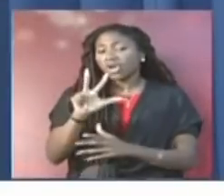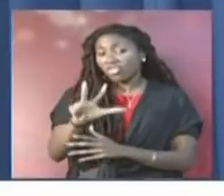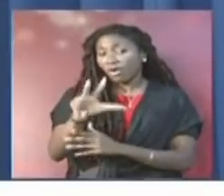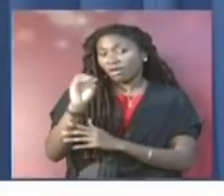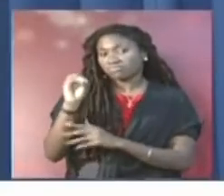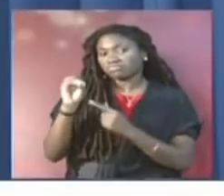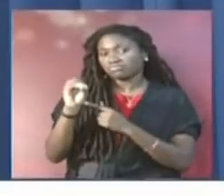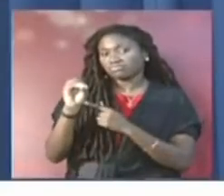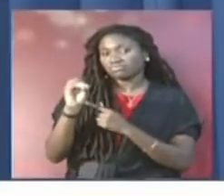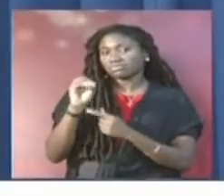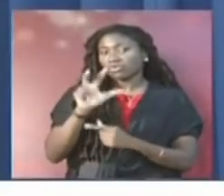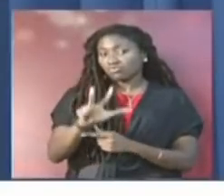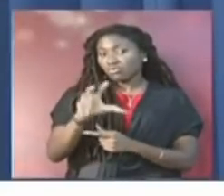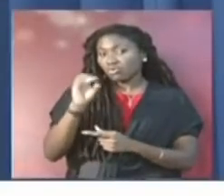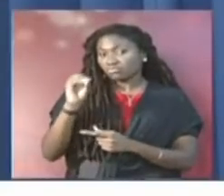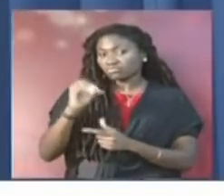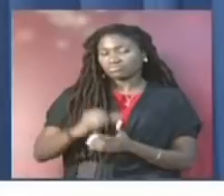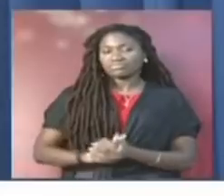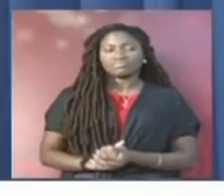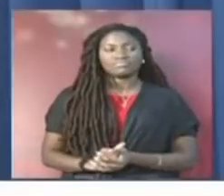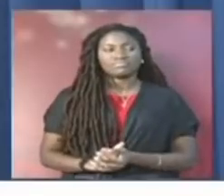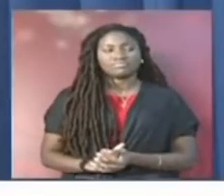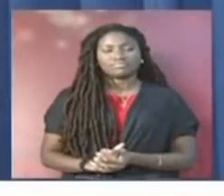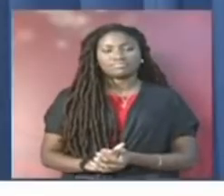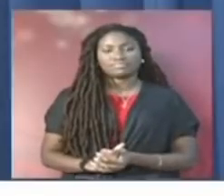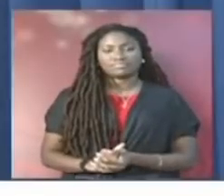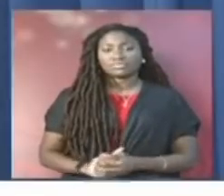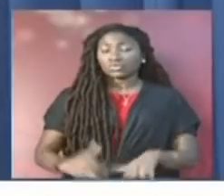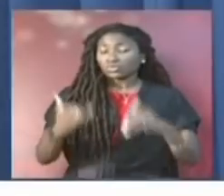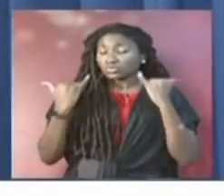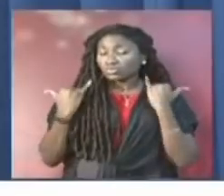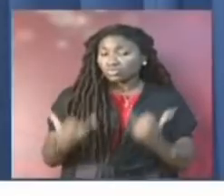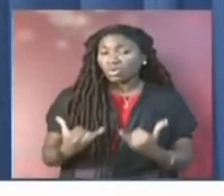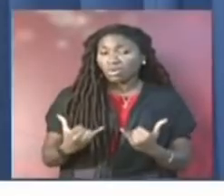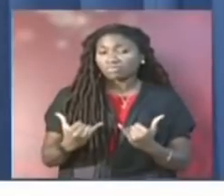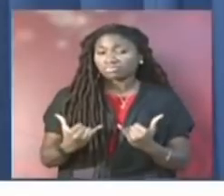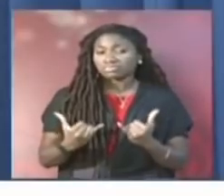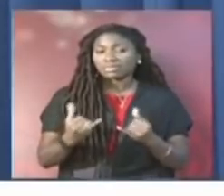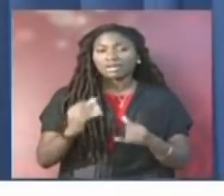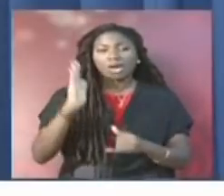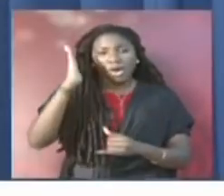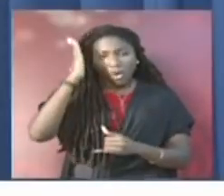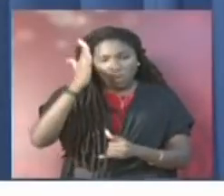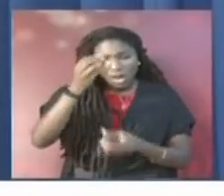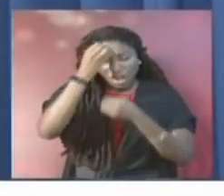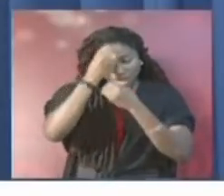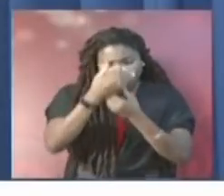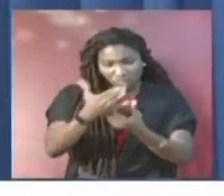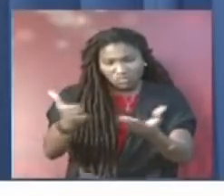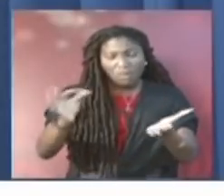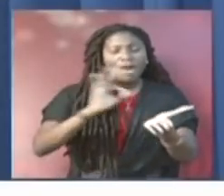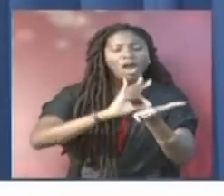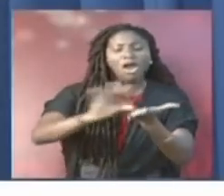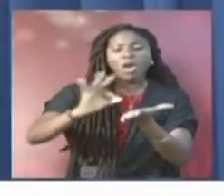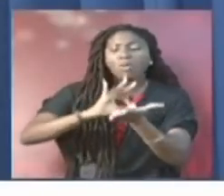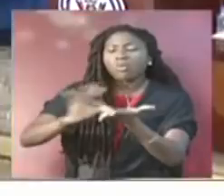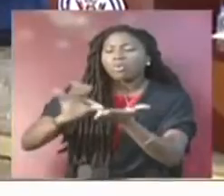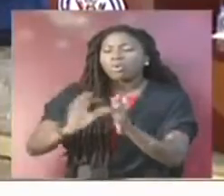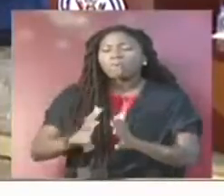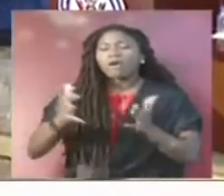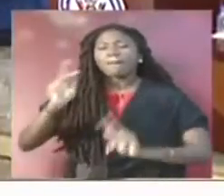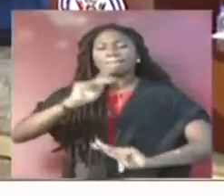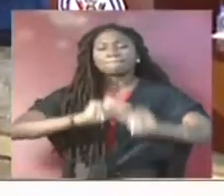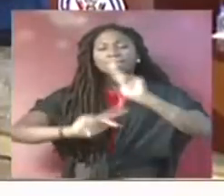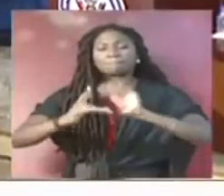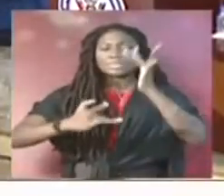at this time. So I'll ask Dr. Hinds to give us at this point the epidemiological breakdown, and followed by Dr. Richards.